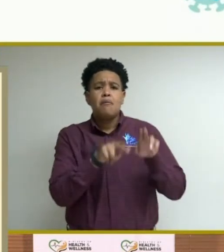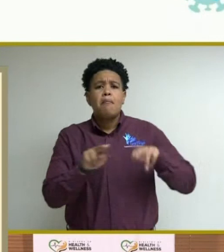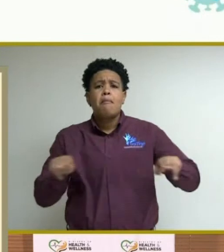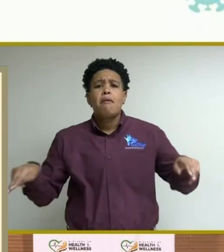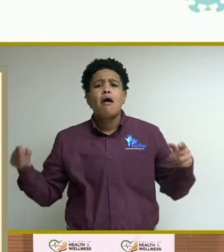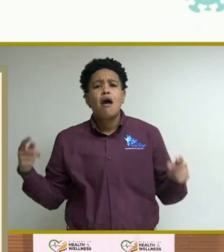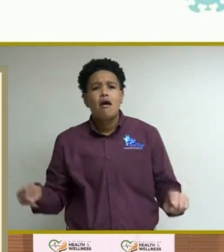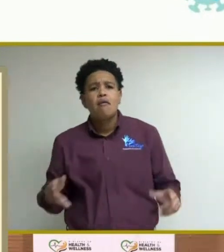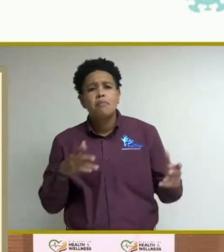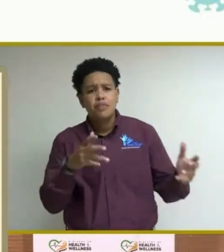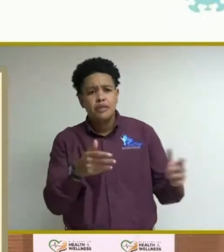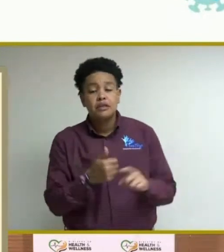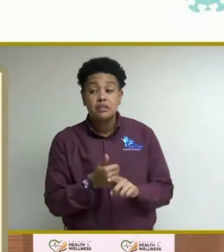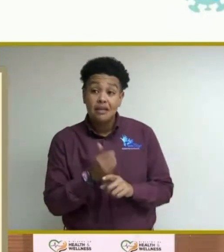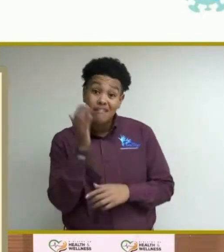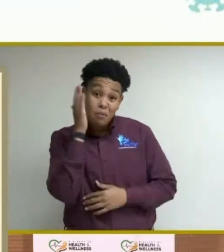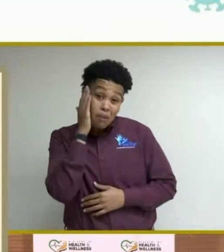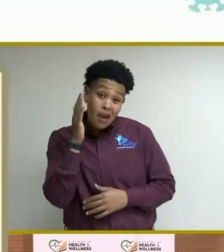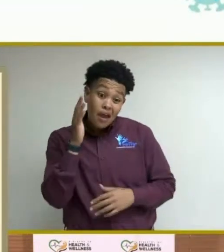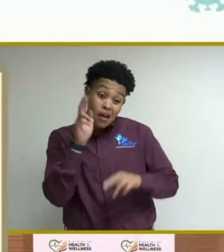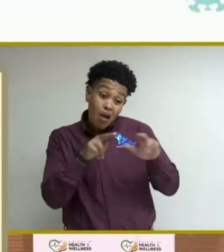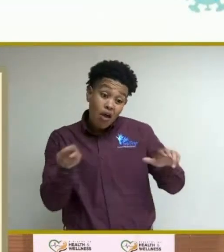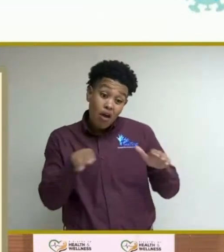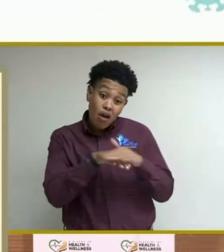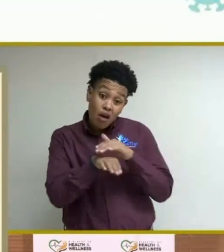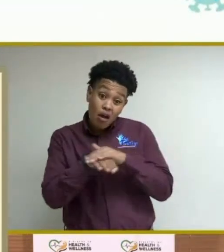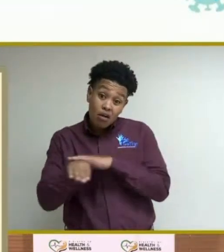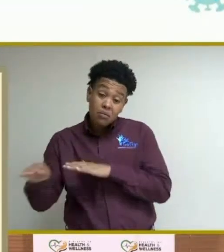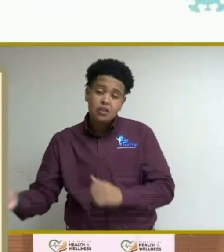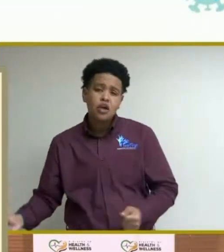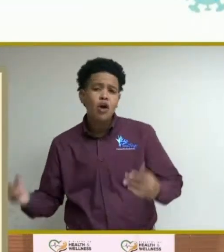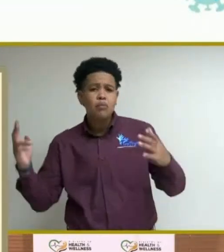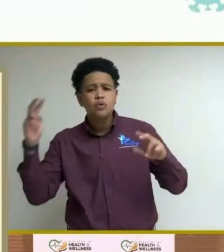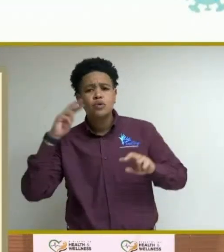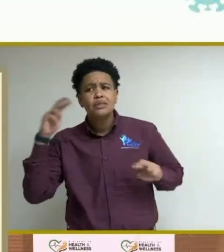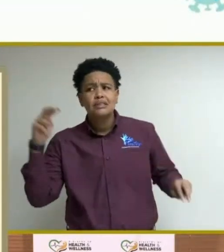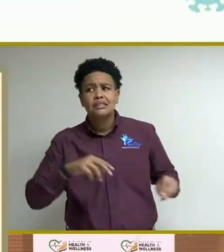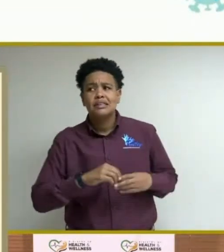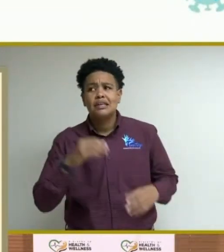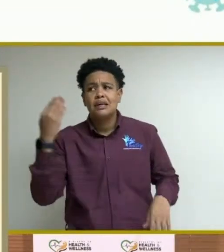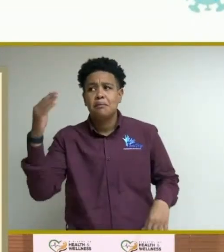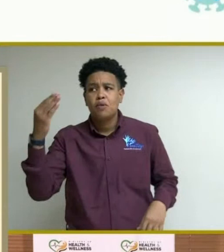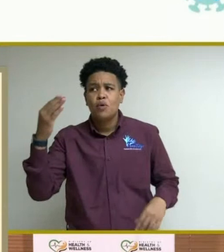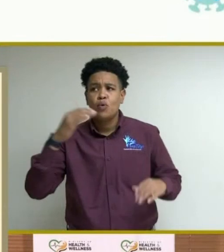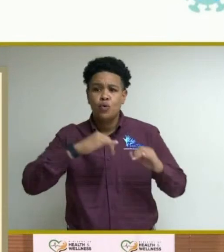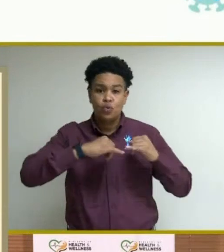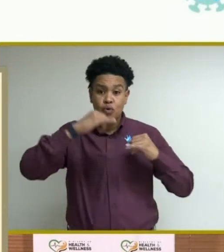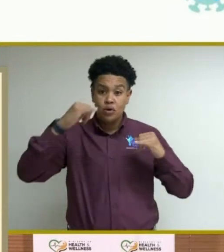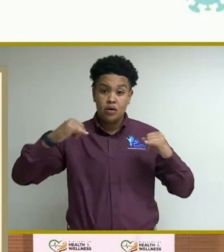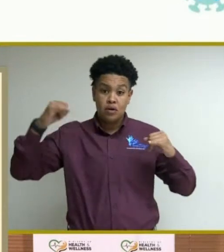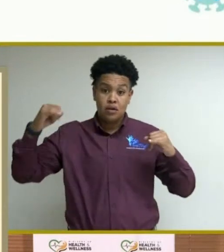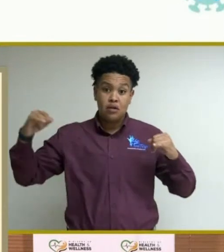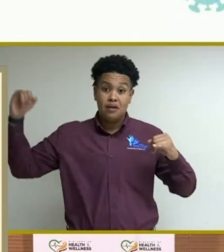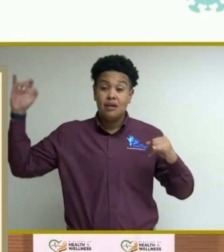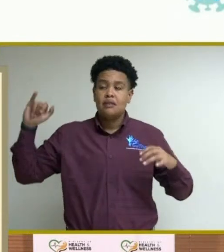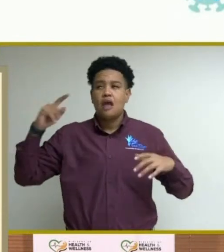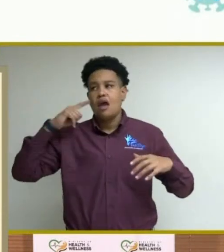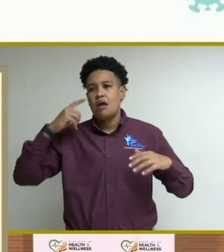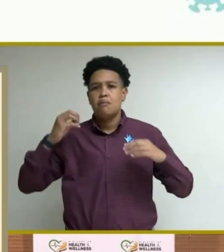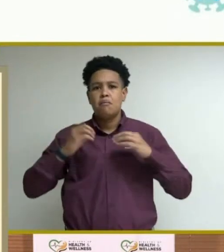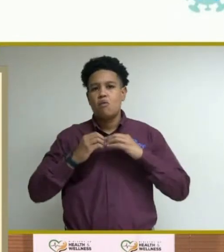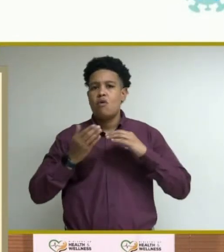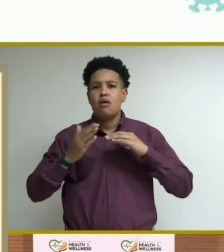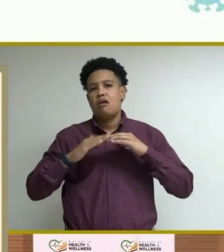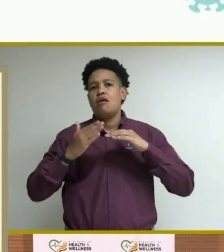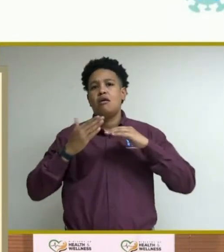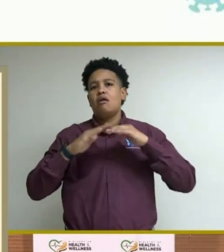hospitalizations, the bed occupancy, you can see in blue, and that continues to increase as the